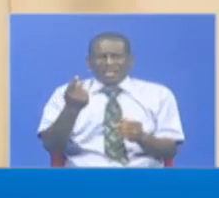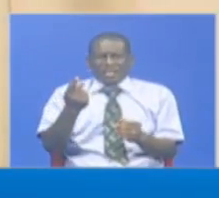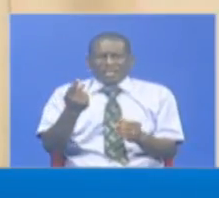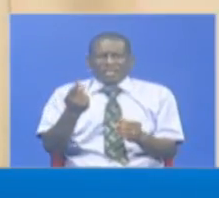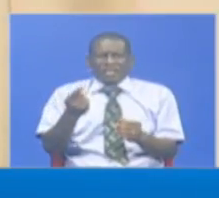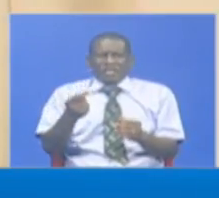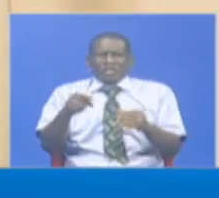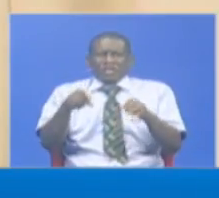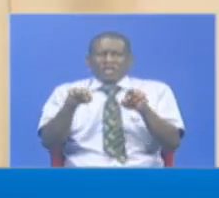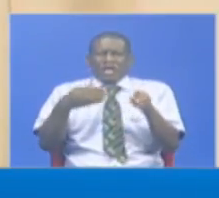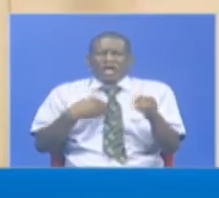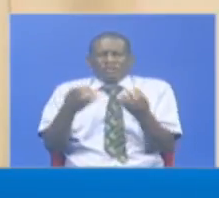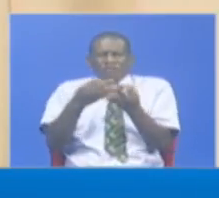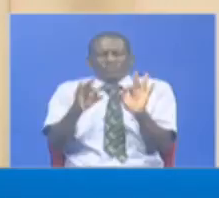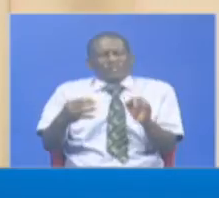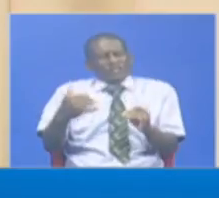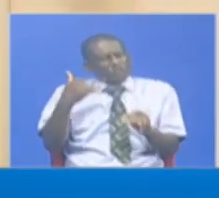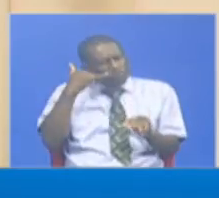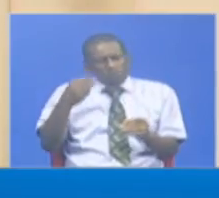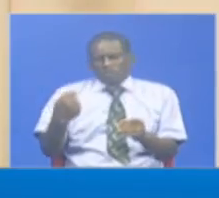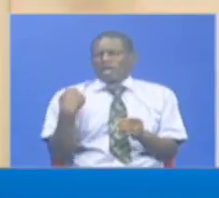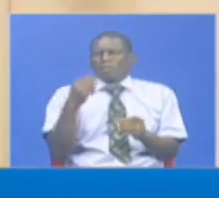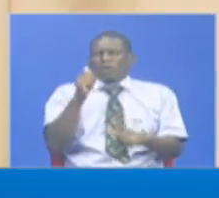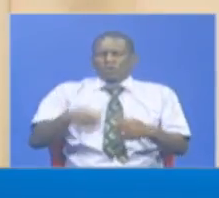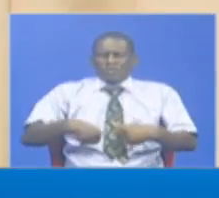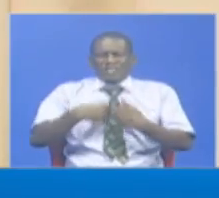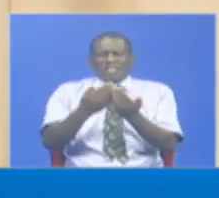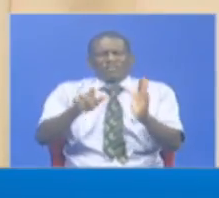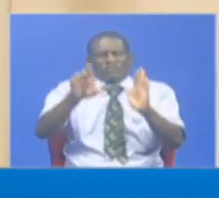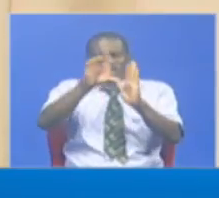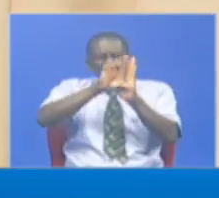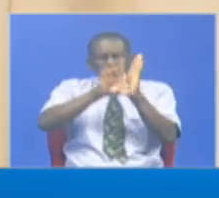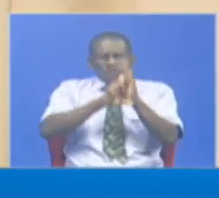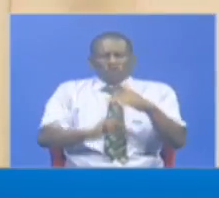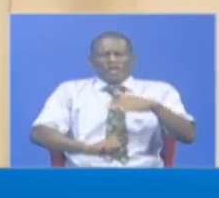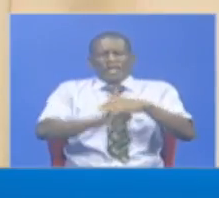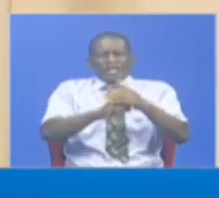has a toll-free number that's providing legal aid and counseling services.